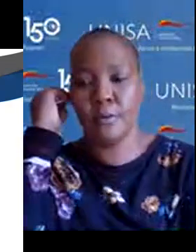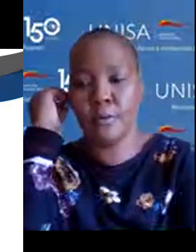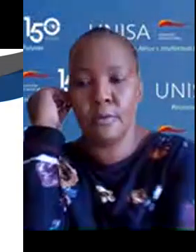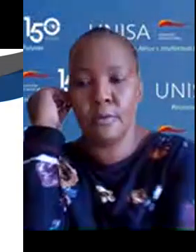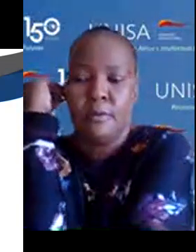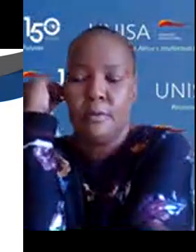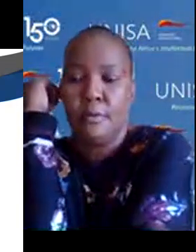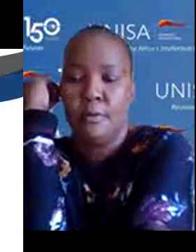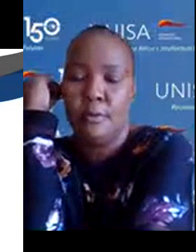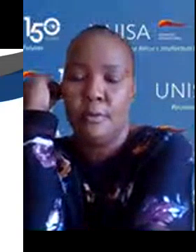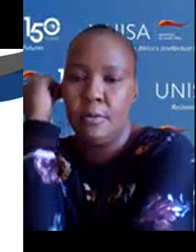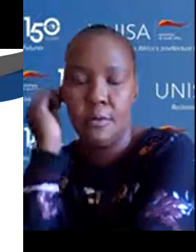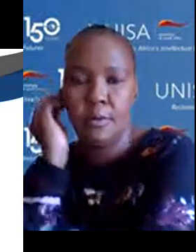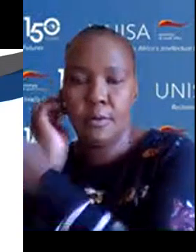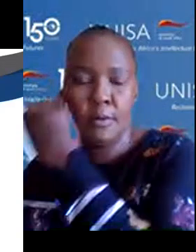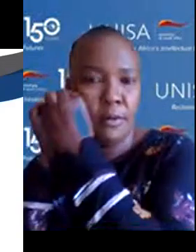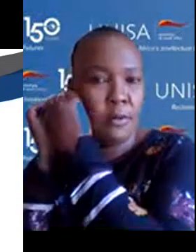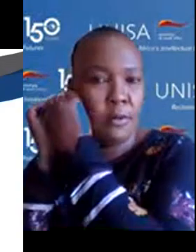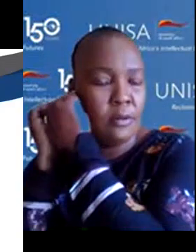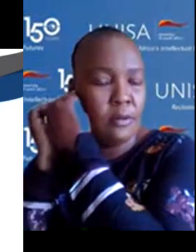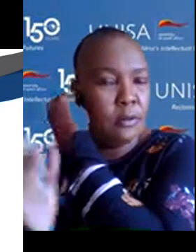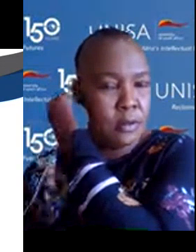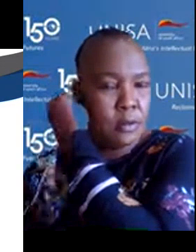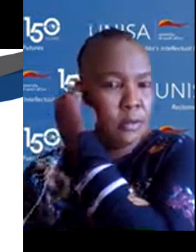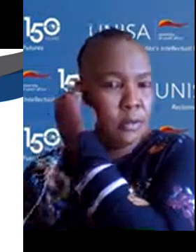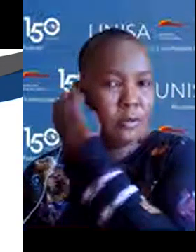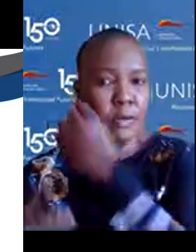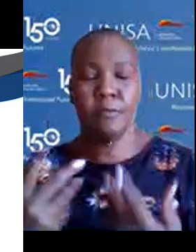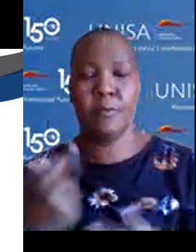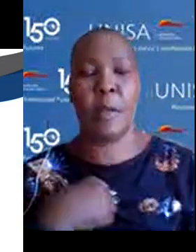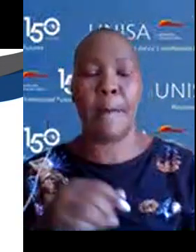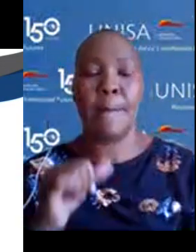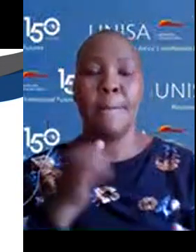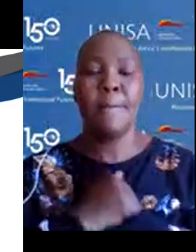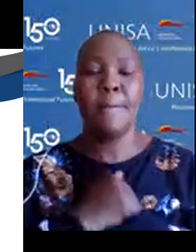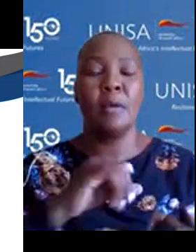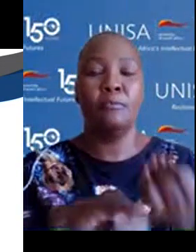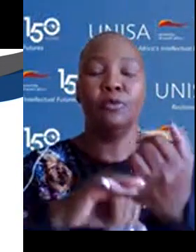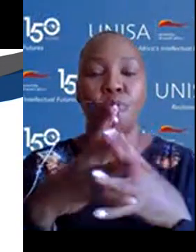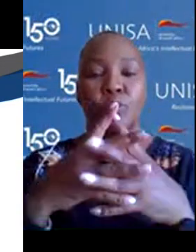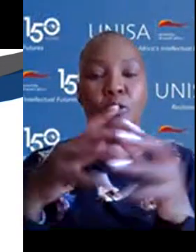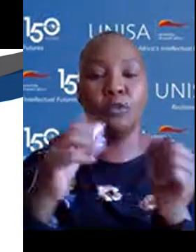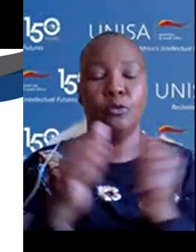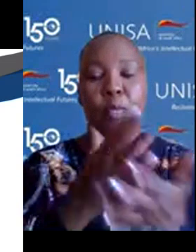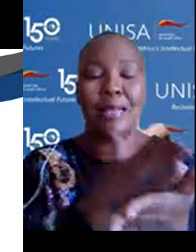a My Modules workshop. But let me share you the link as well.